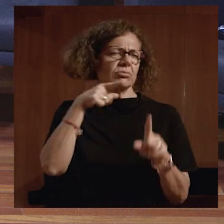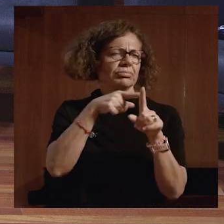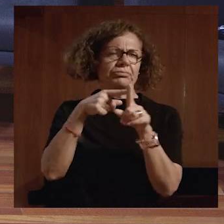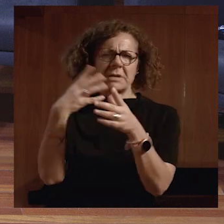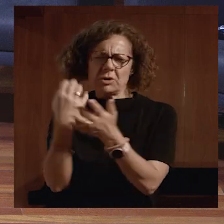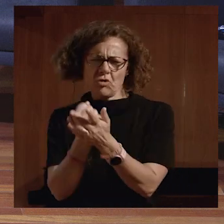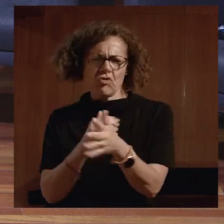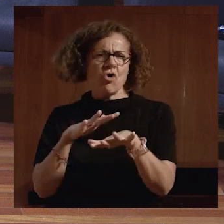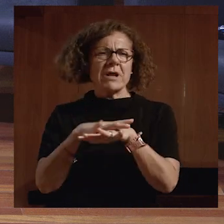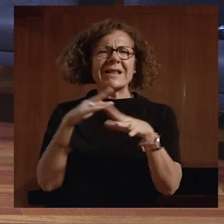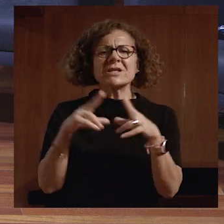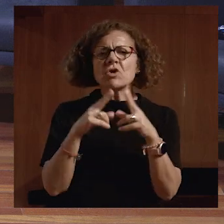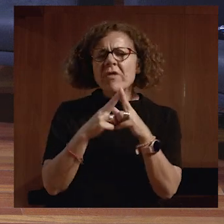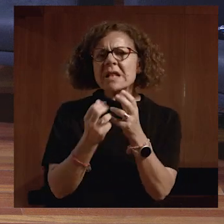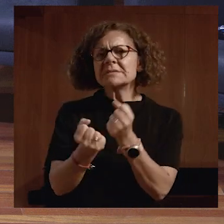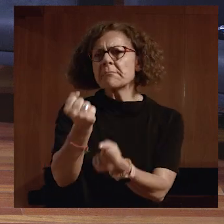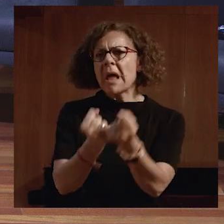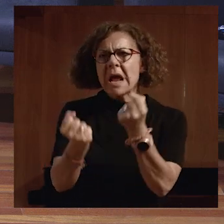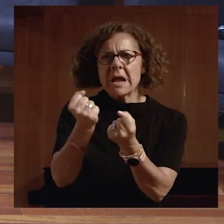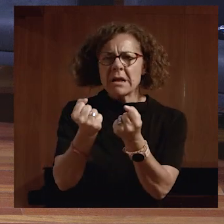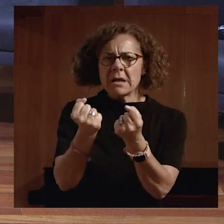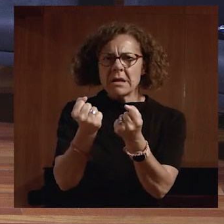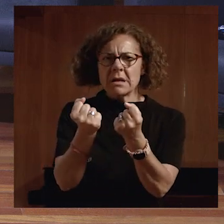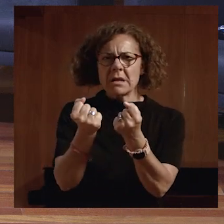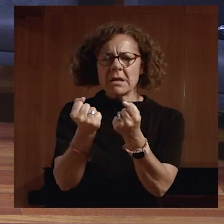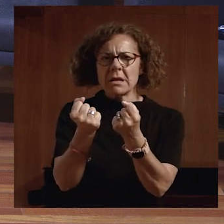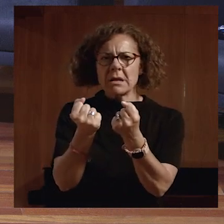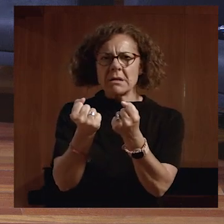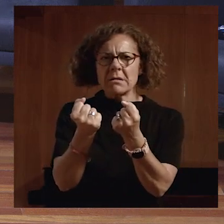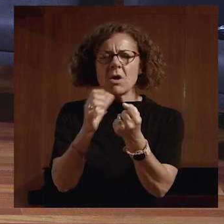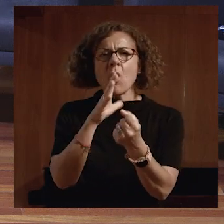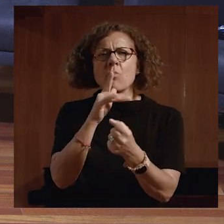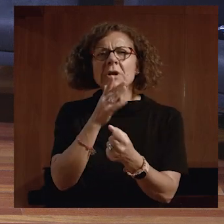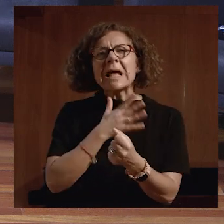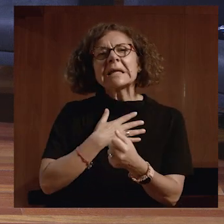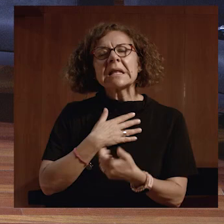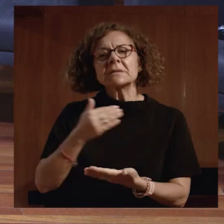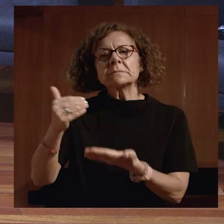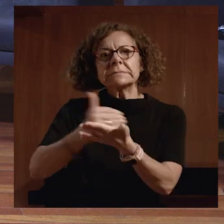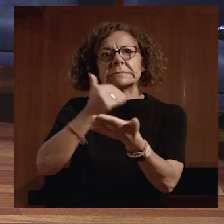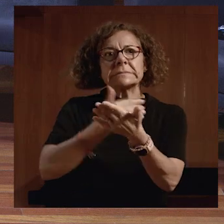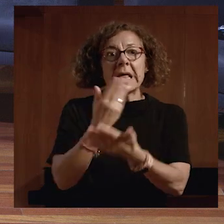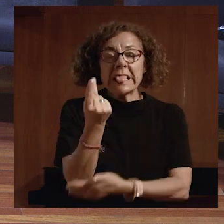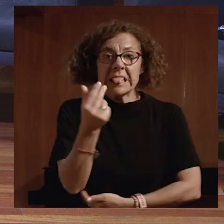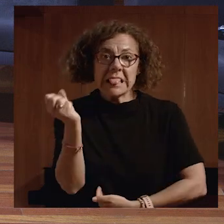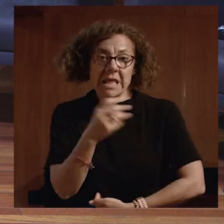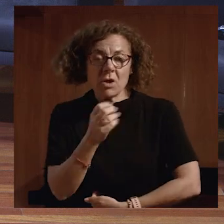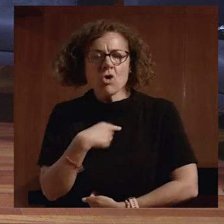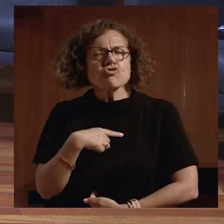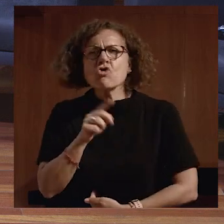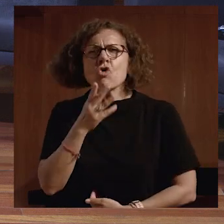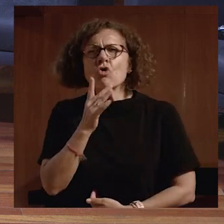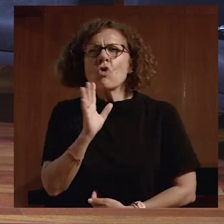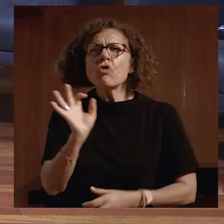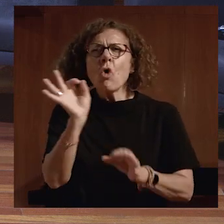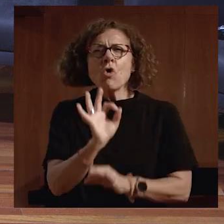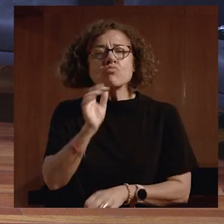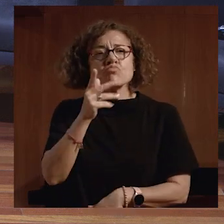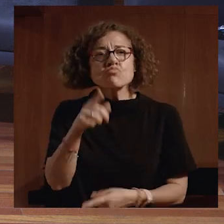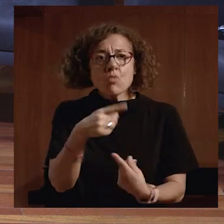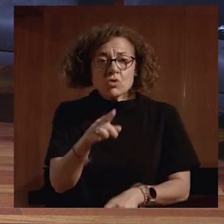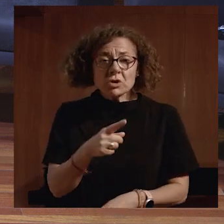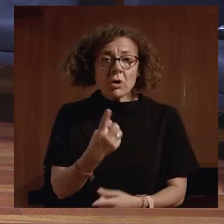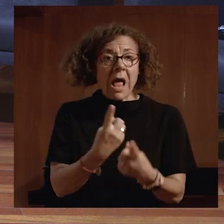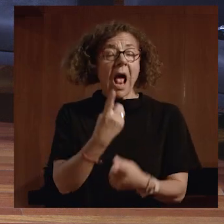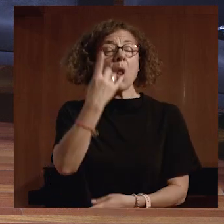marketing, it applies to fundraising. I don't know any musician who at some point has not had to find a way of applying for